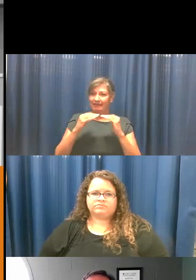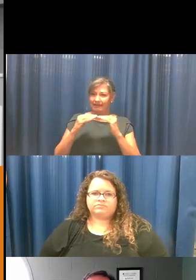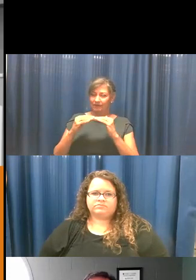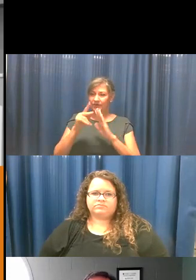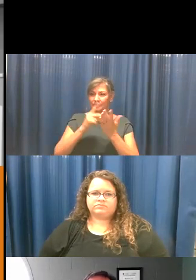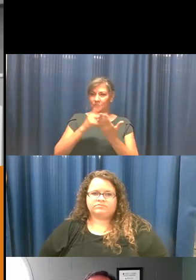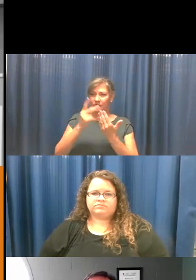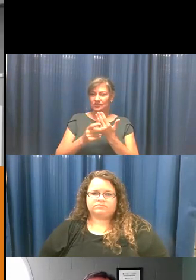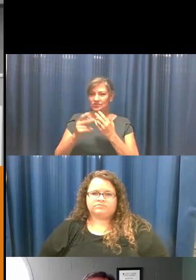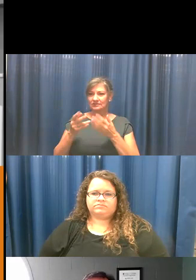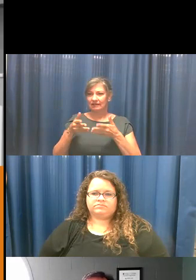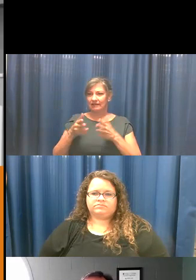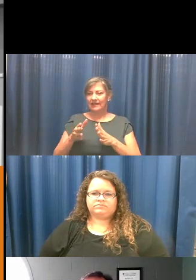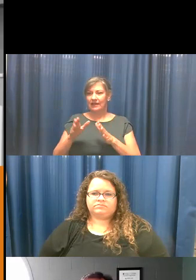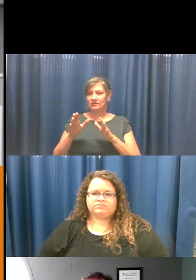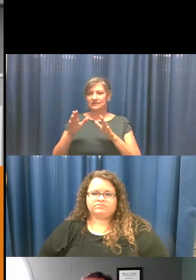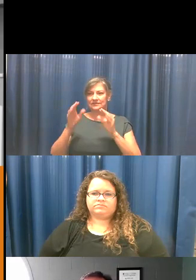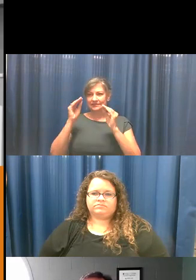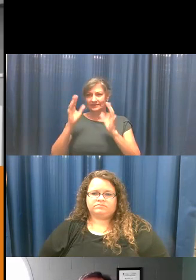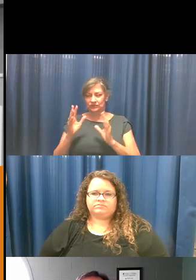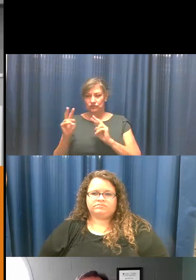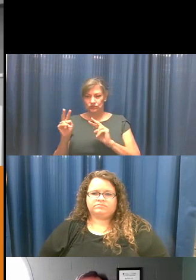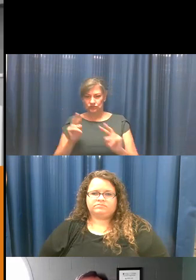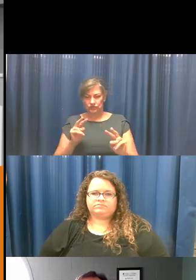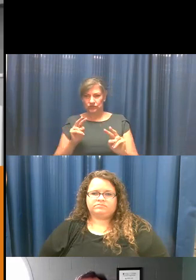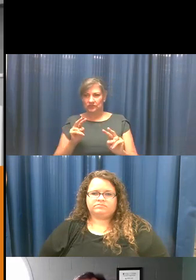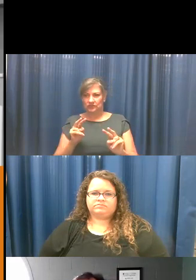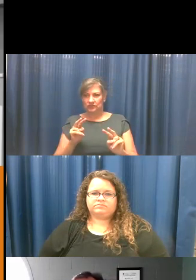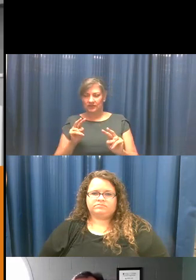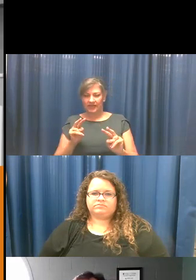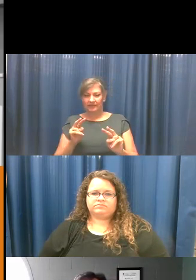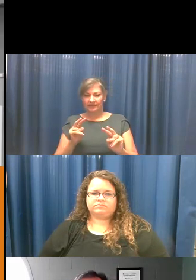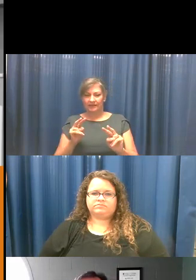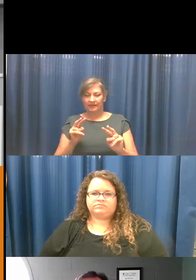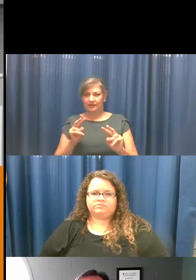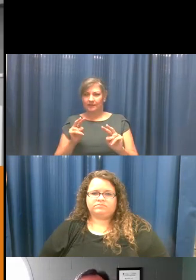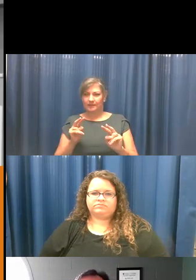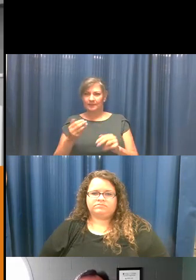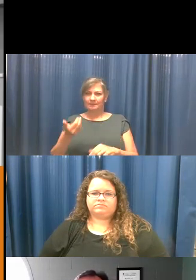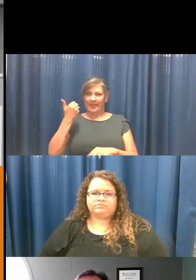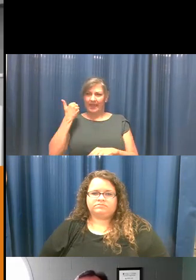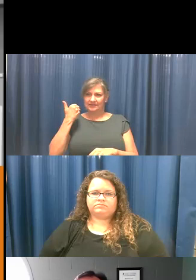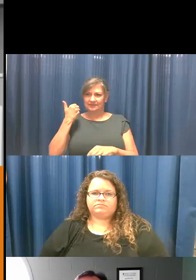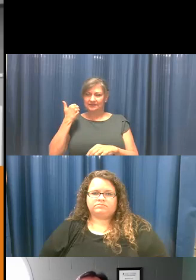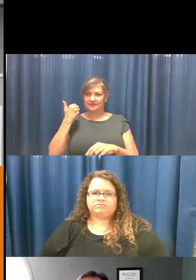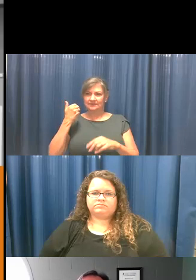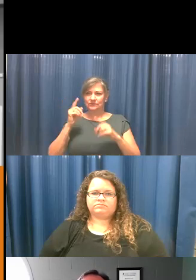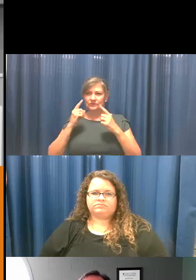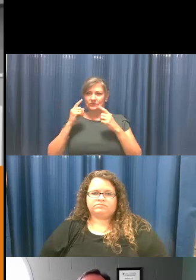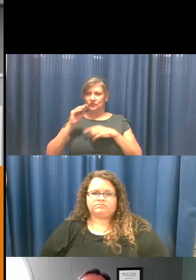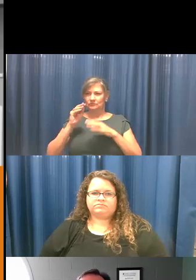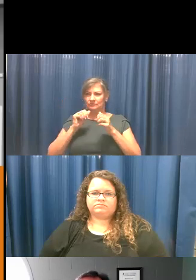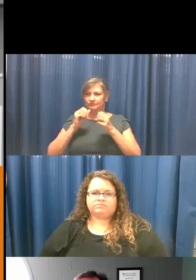their demographically disaggregated data for pass rates and to come together as a group to really talk